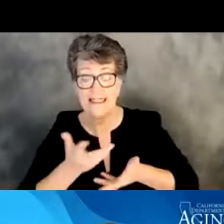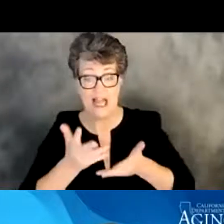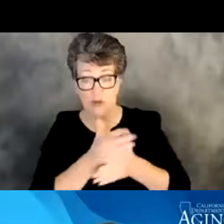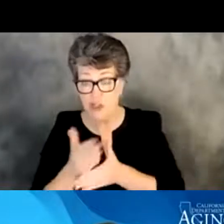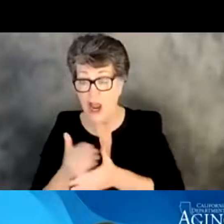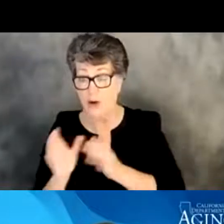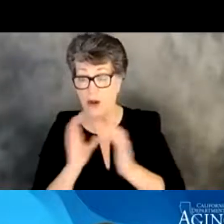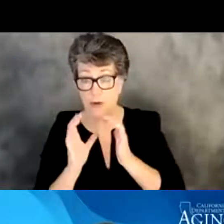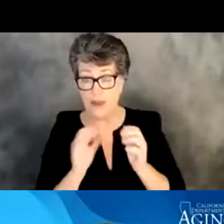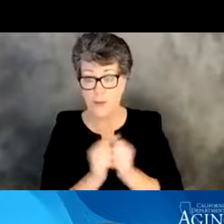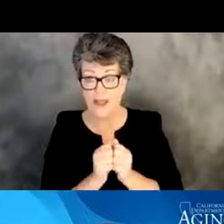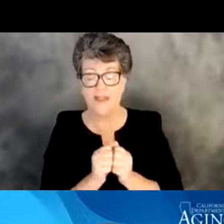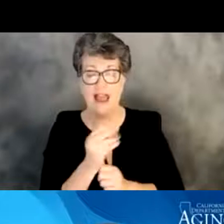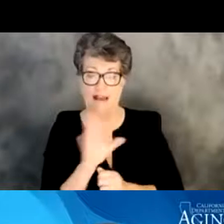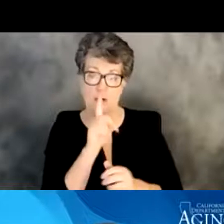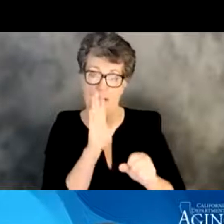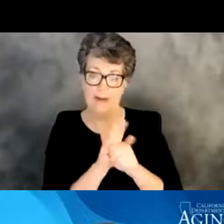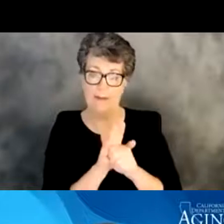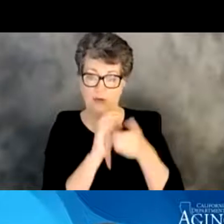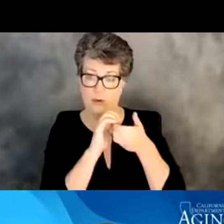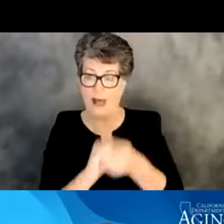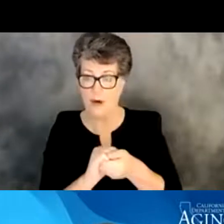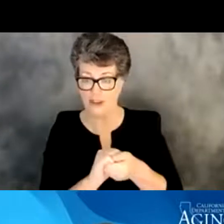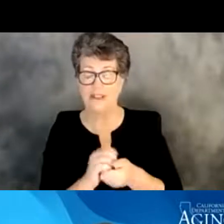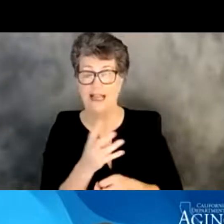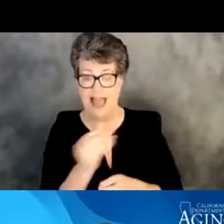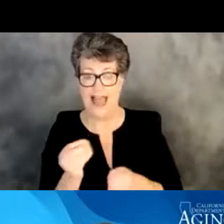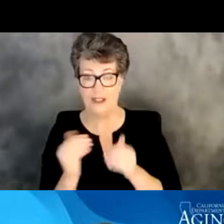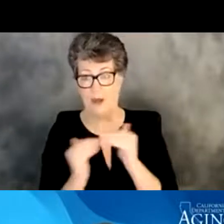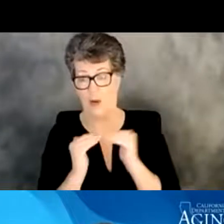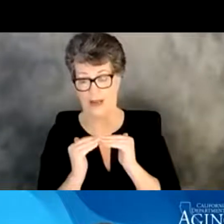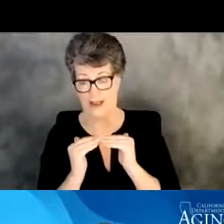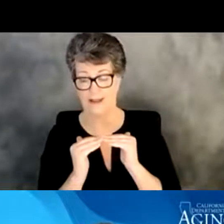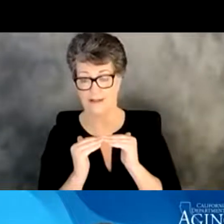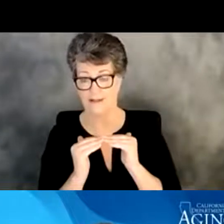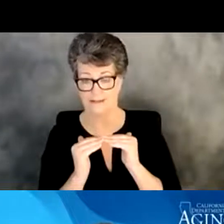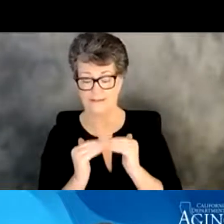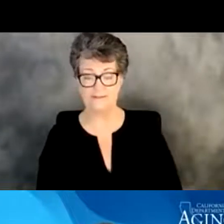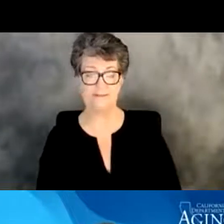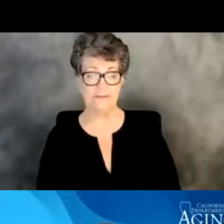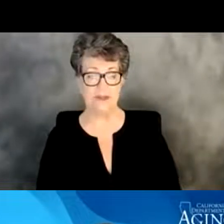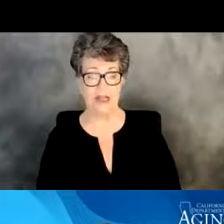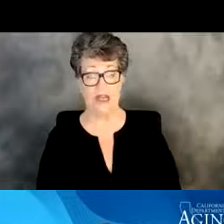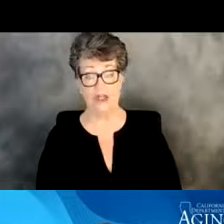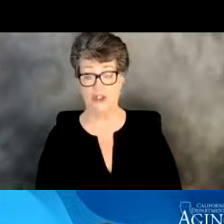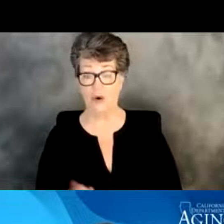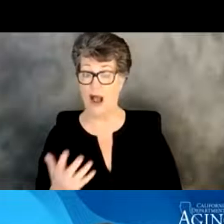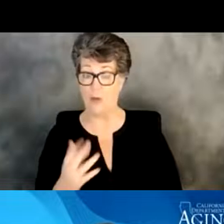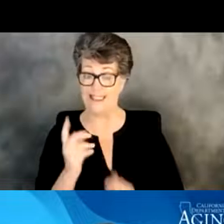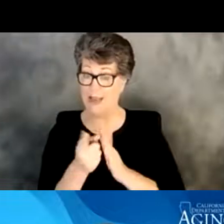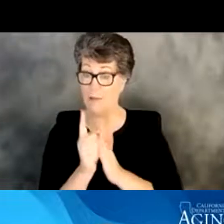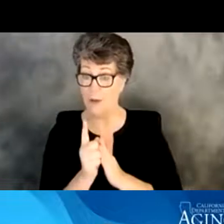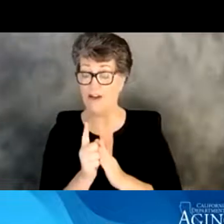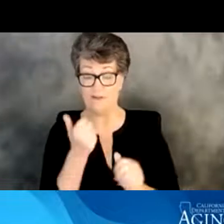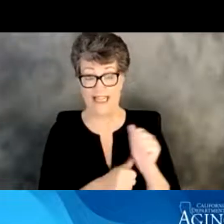with, and your commitment to collaboration and to equity, among other shared values. So I'd like to take a moment for